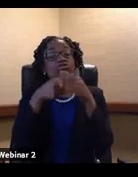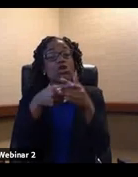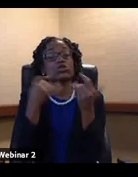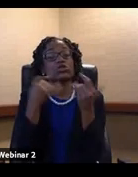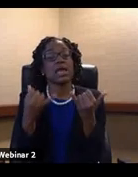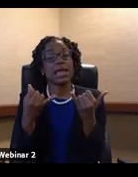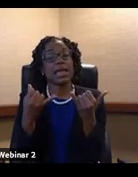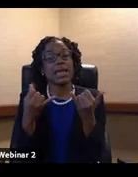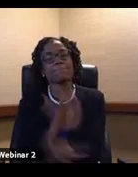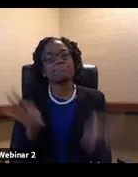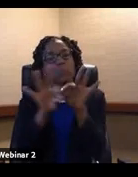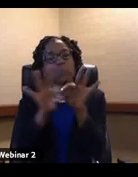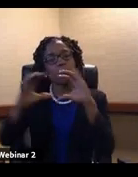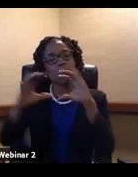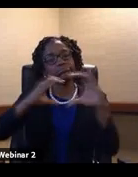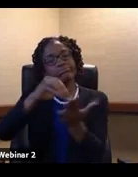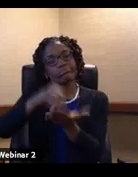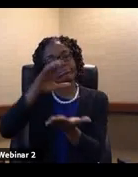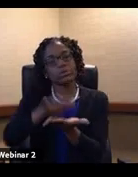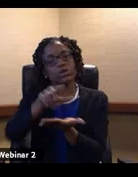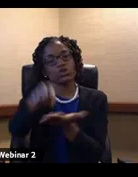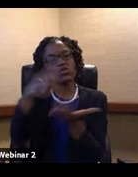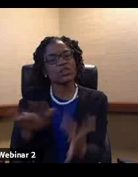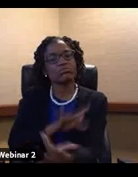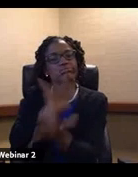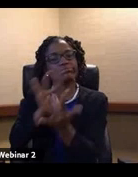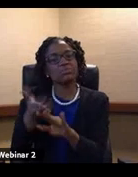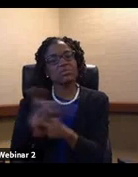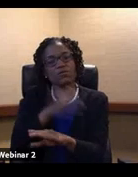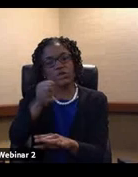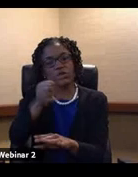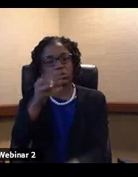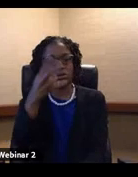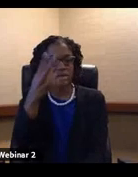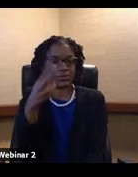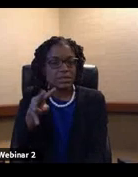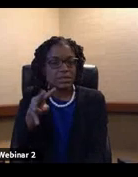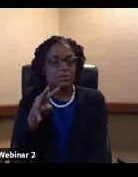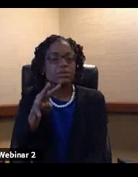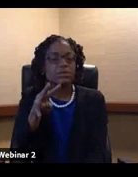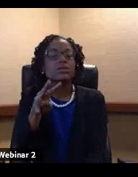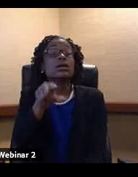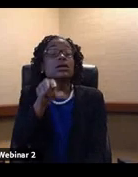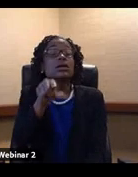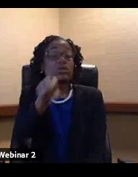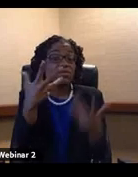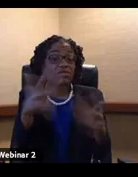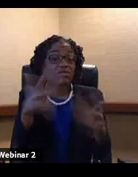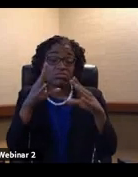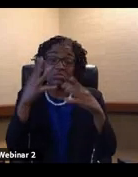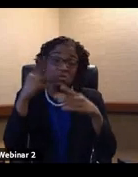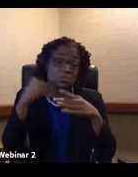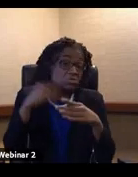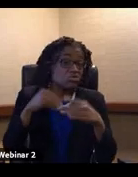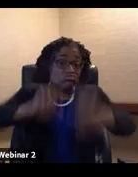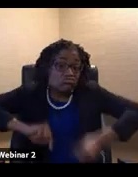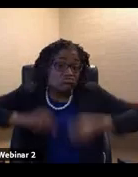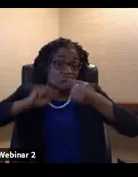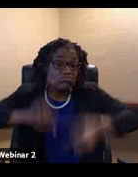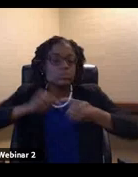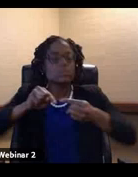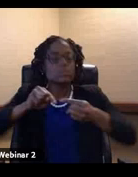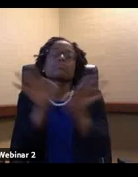it. So everyone on the phone has not done that yet. Please try to do that by the end of the day. If not, keep working on it tomorrow. And again, if you experience any difficulty,